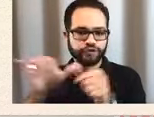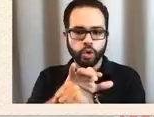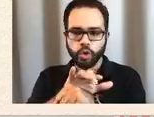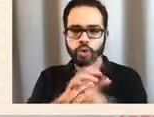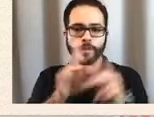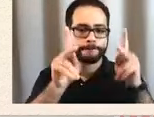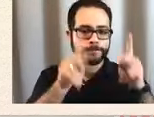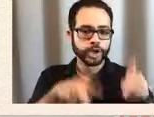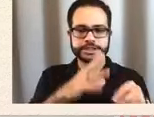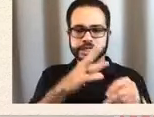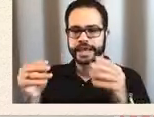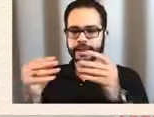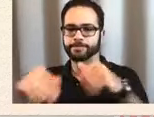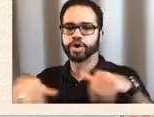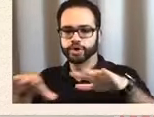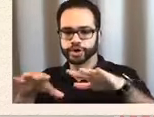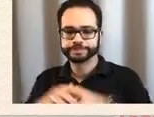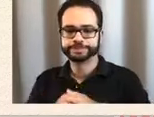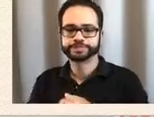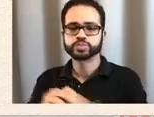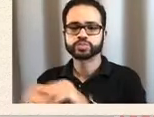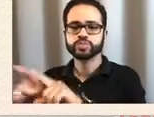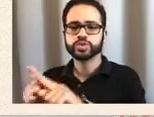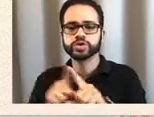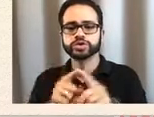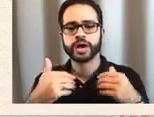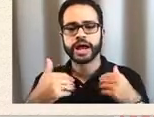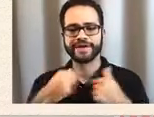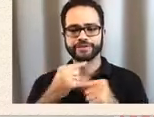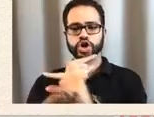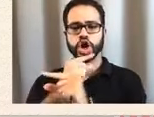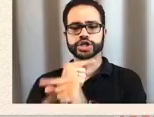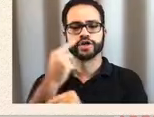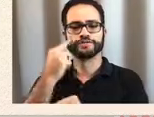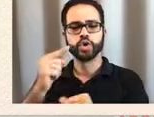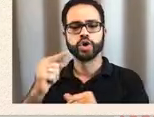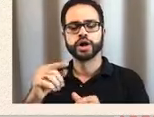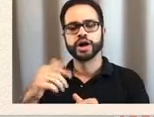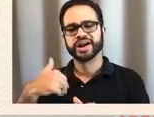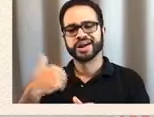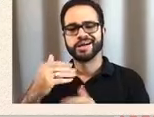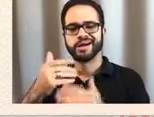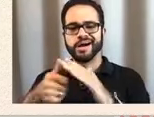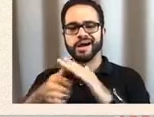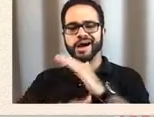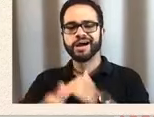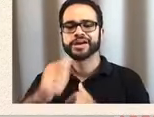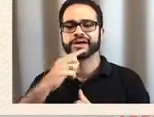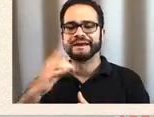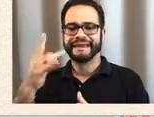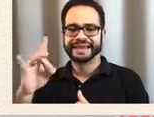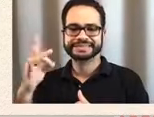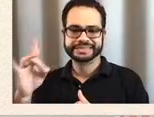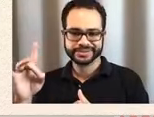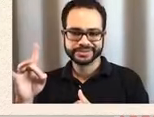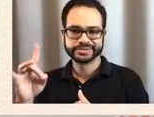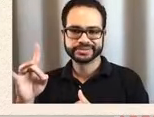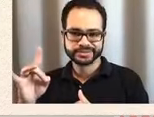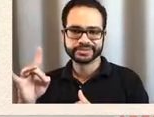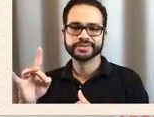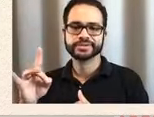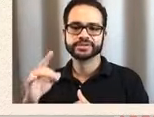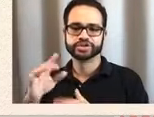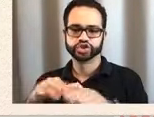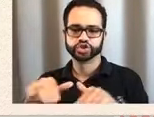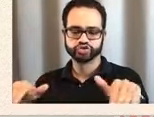also guardianships for minor children. So legally speaking, anyone under the age of 18